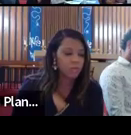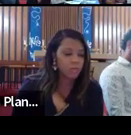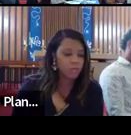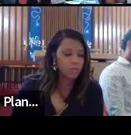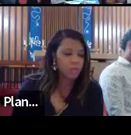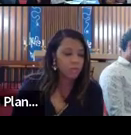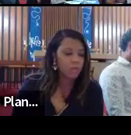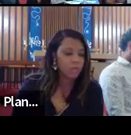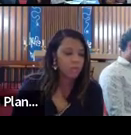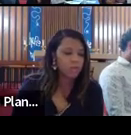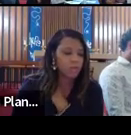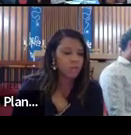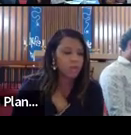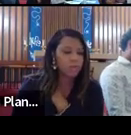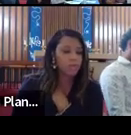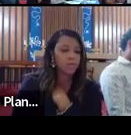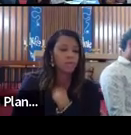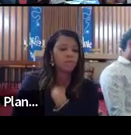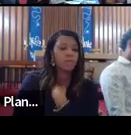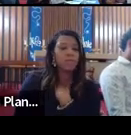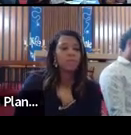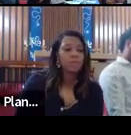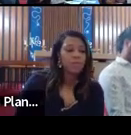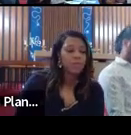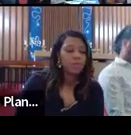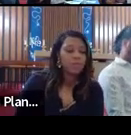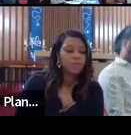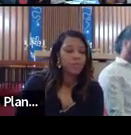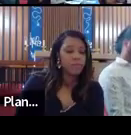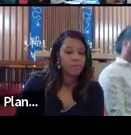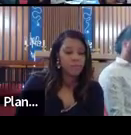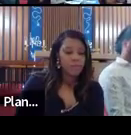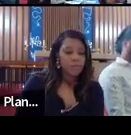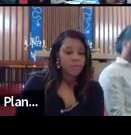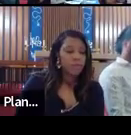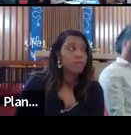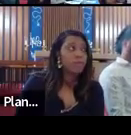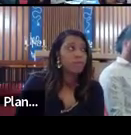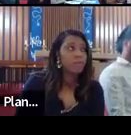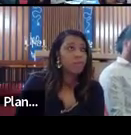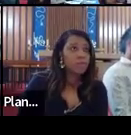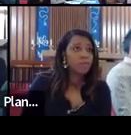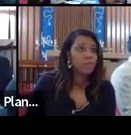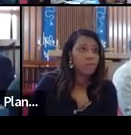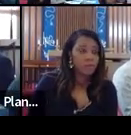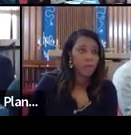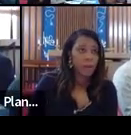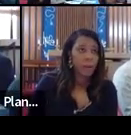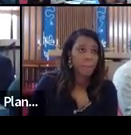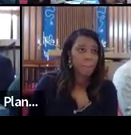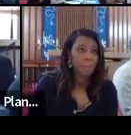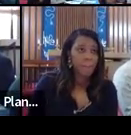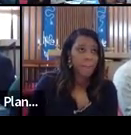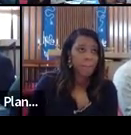Euclid showed how resident vision can turn into real immediate change. Safer crossing, calmer traffic,